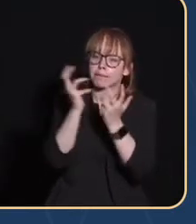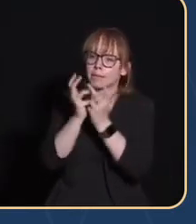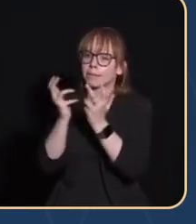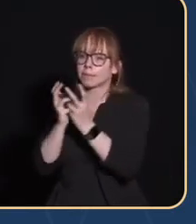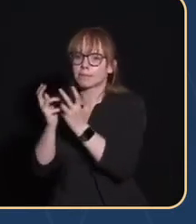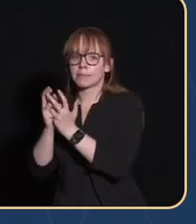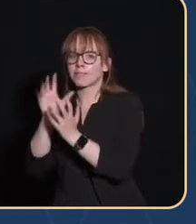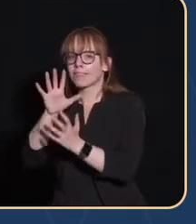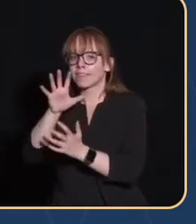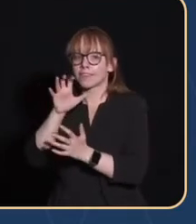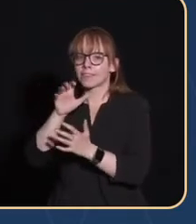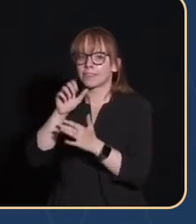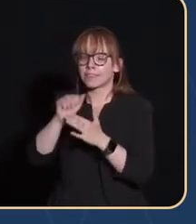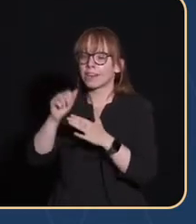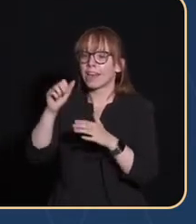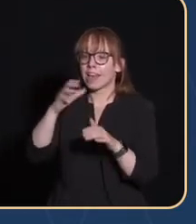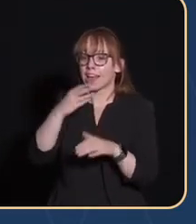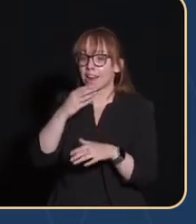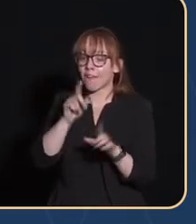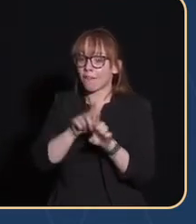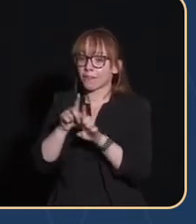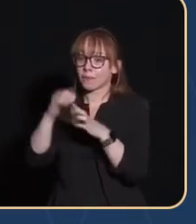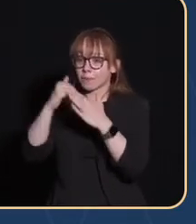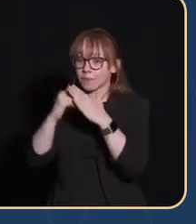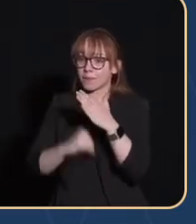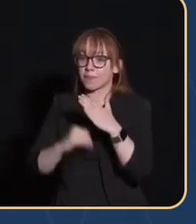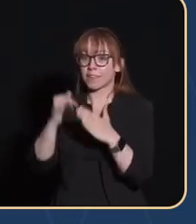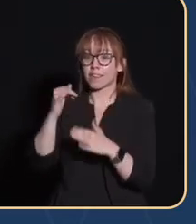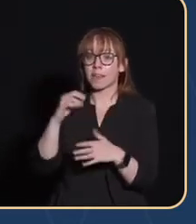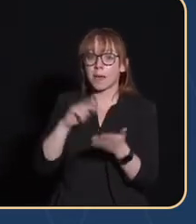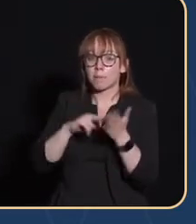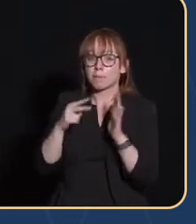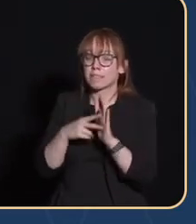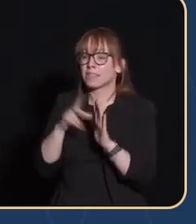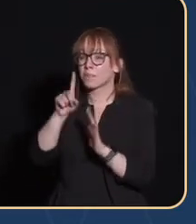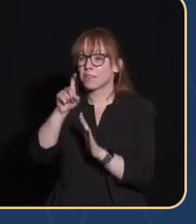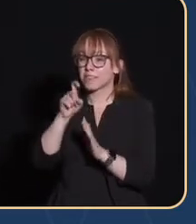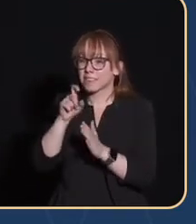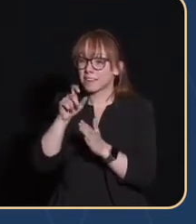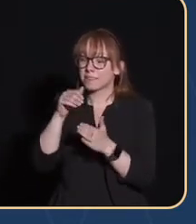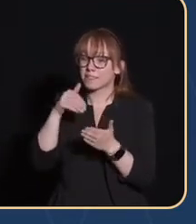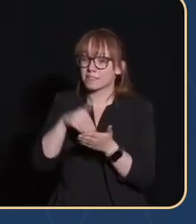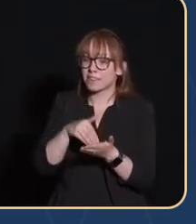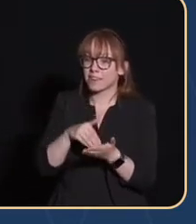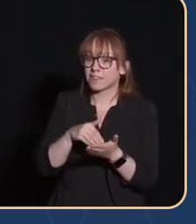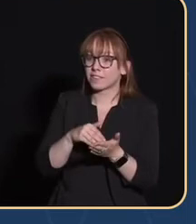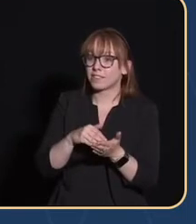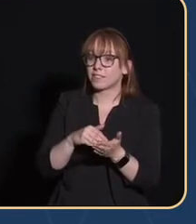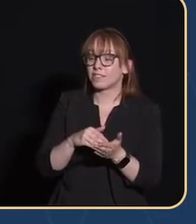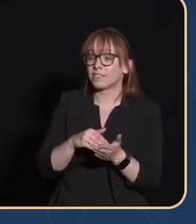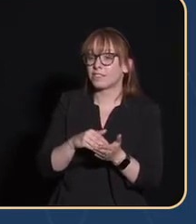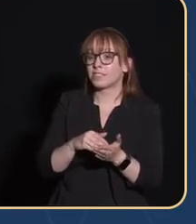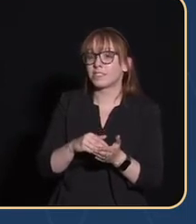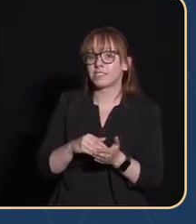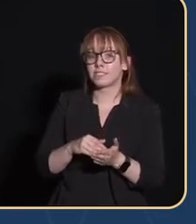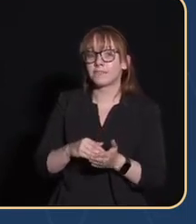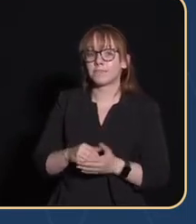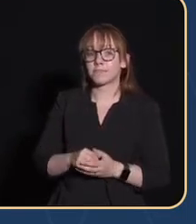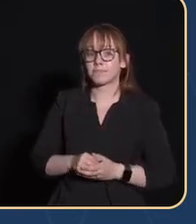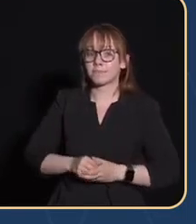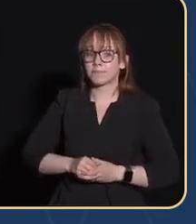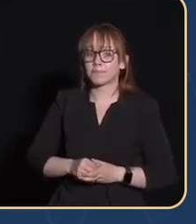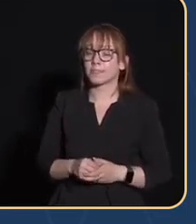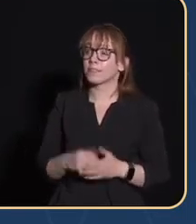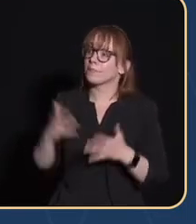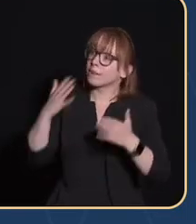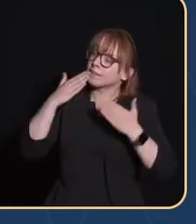$500 level and below. So if you pledge $500, it'll mean $1,000. If you pledge $250, it means $500. We want to